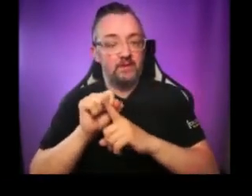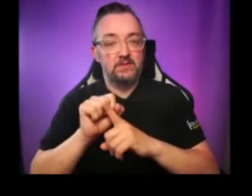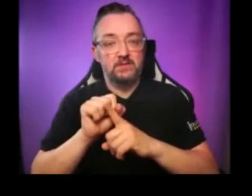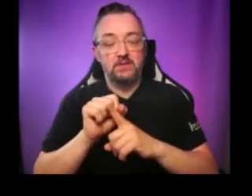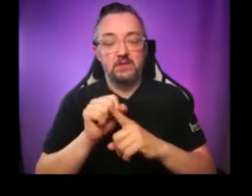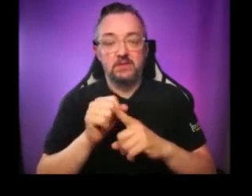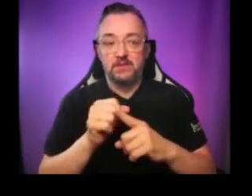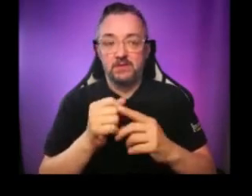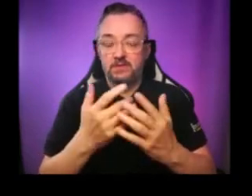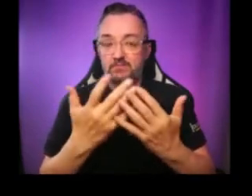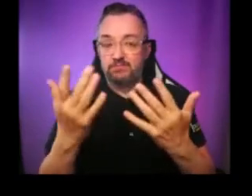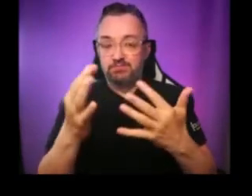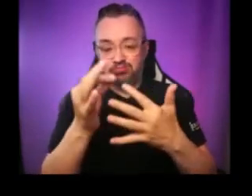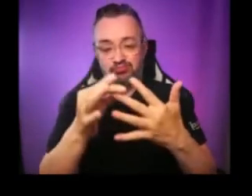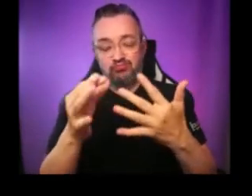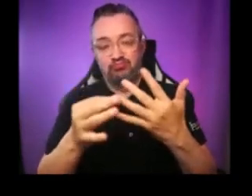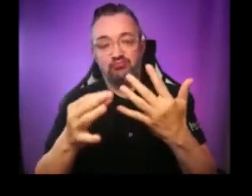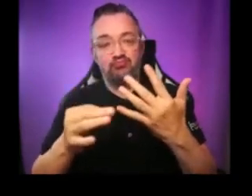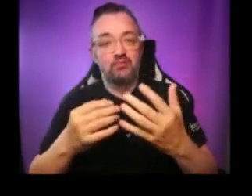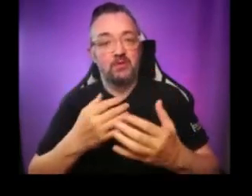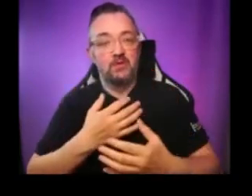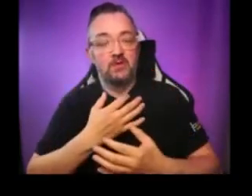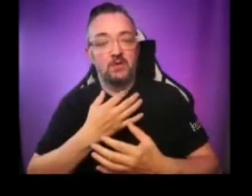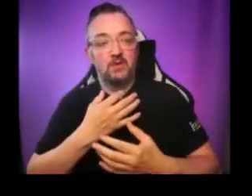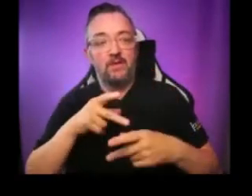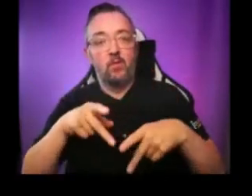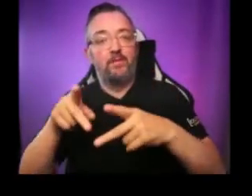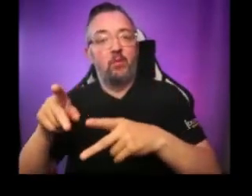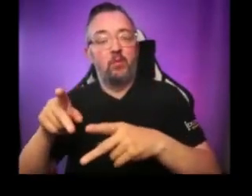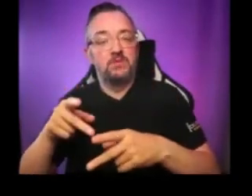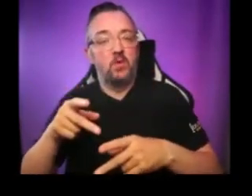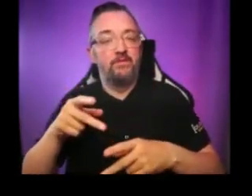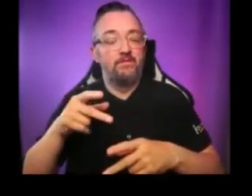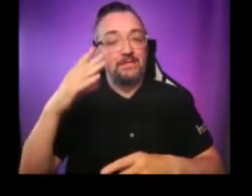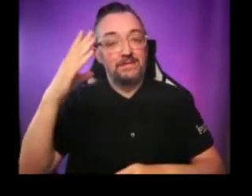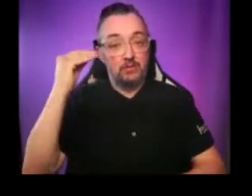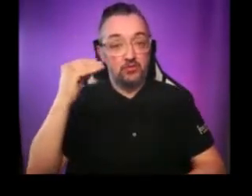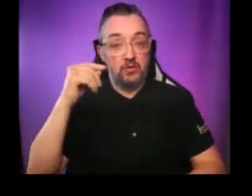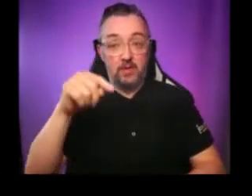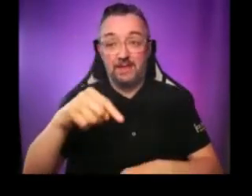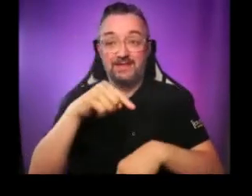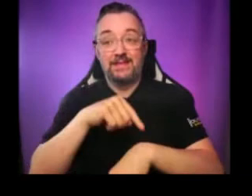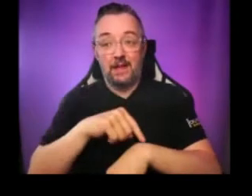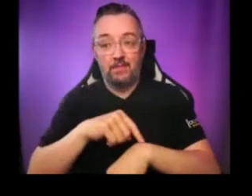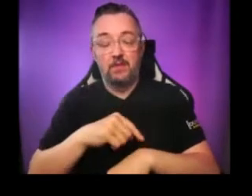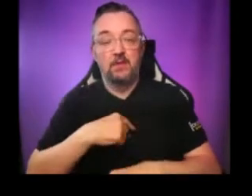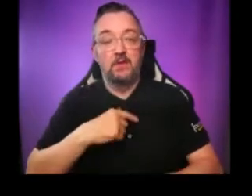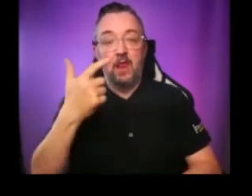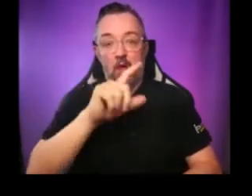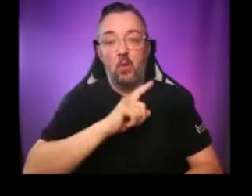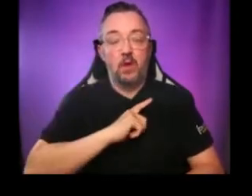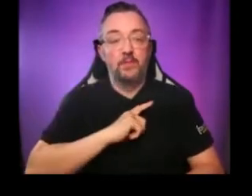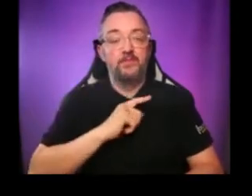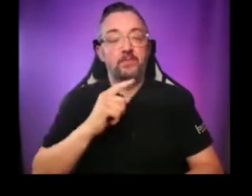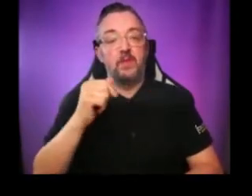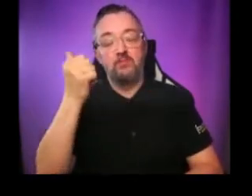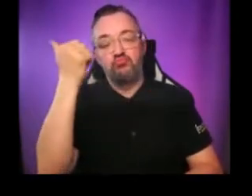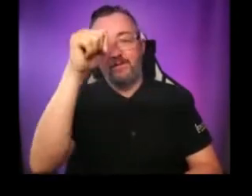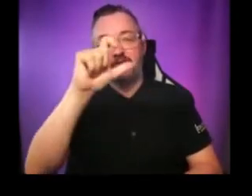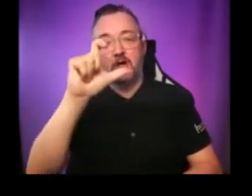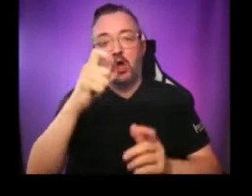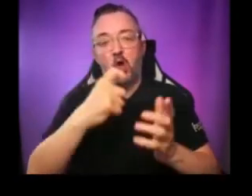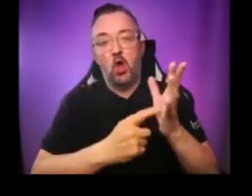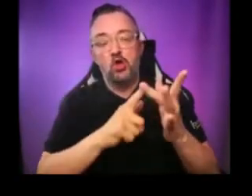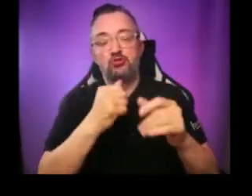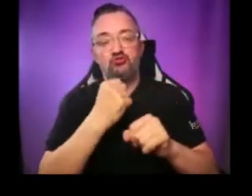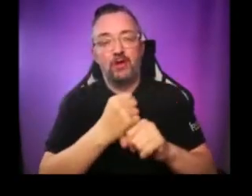of dementia through modifiable risk factors. We were very, very fortunate at that point in time because Professor Craig Ritchie had come back up to